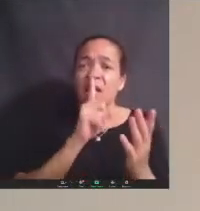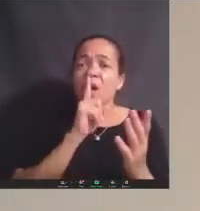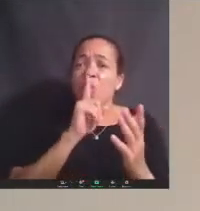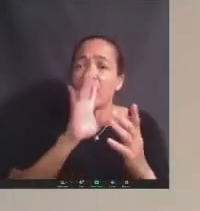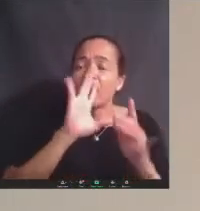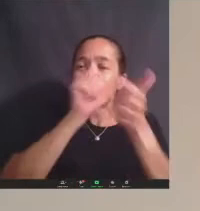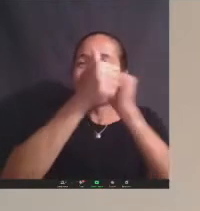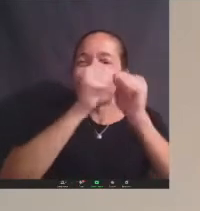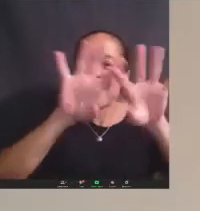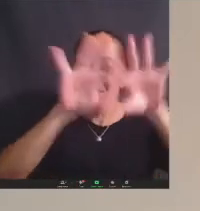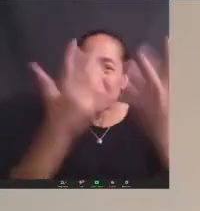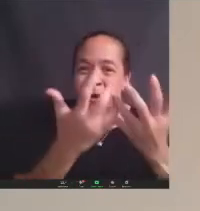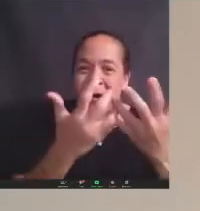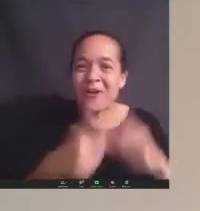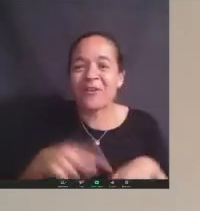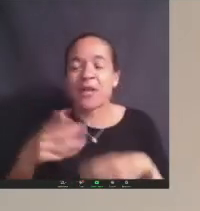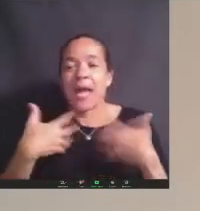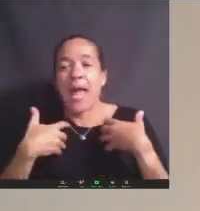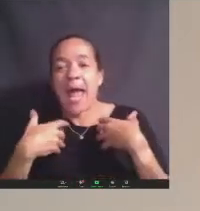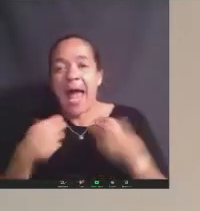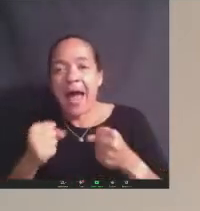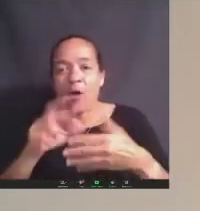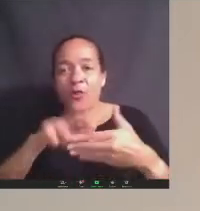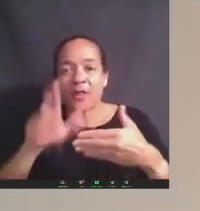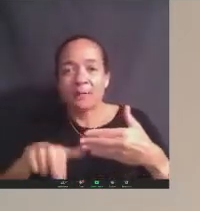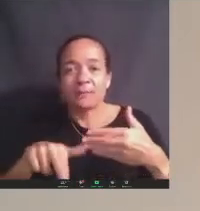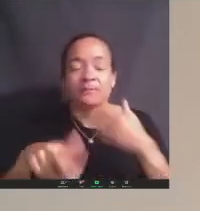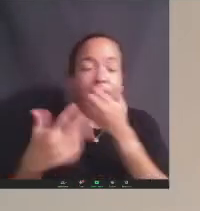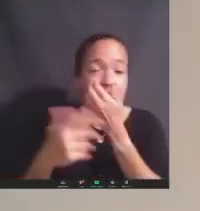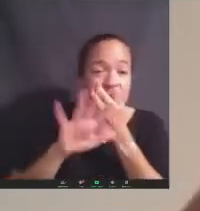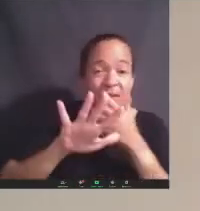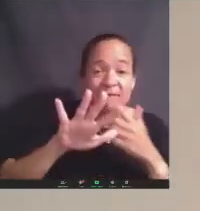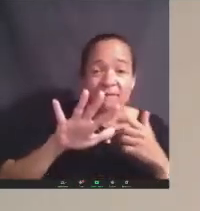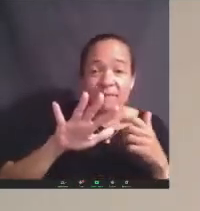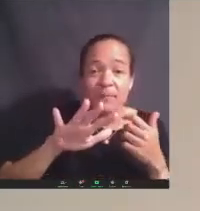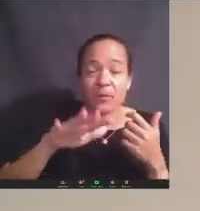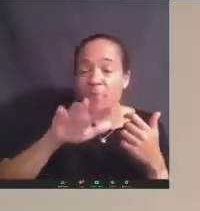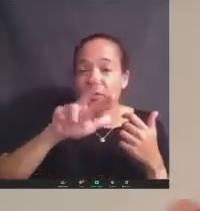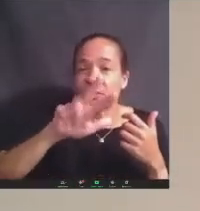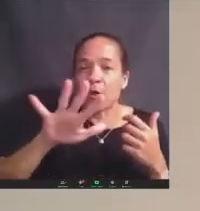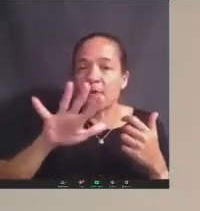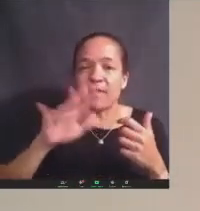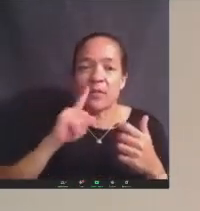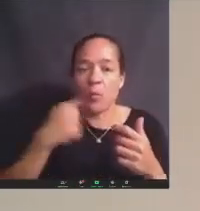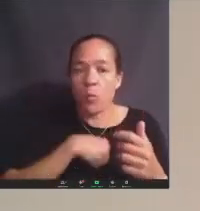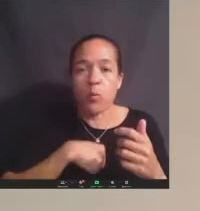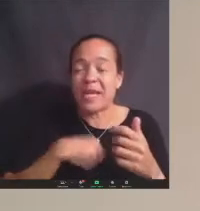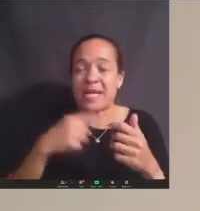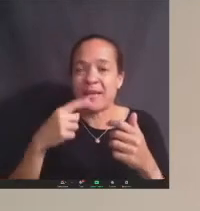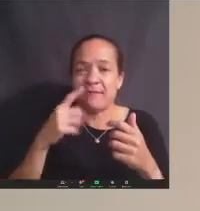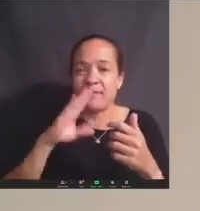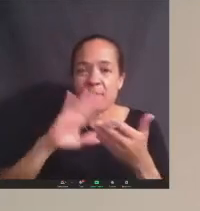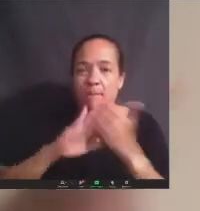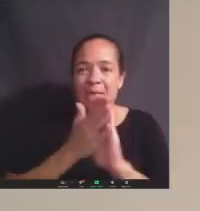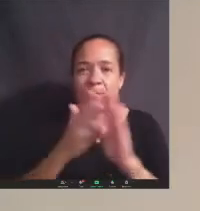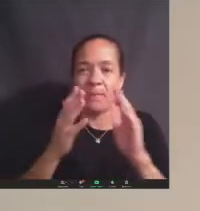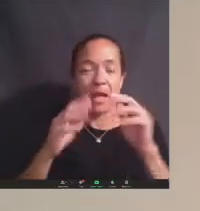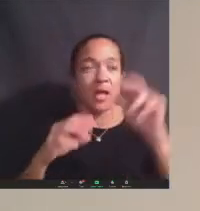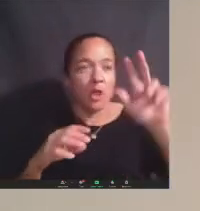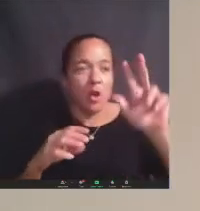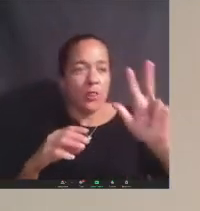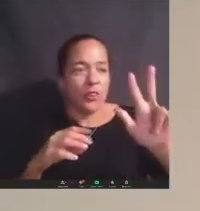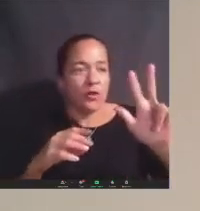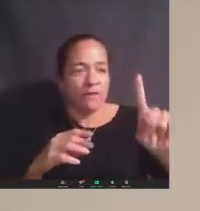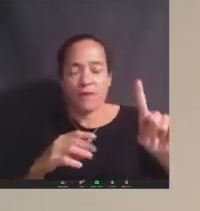be 35th in the world together, right? We've reached a point where our ways of thinking about this stuff are not adequate to the